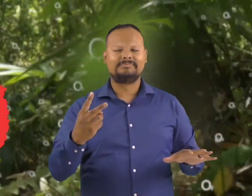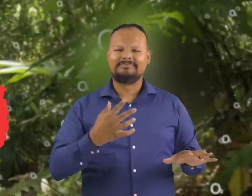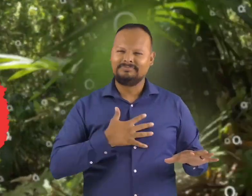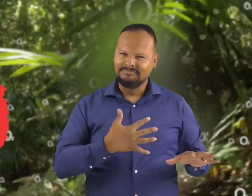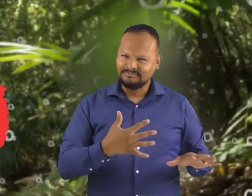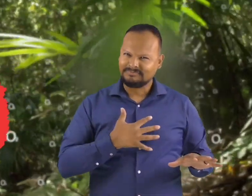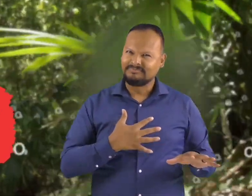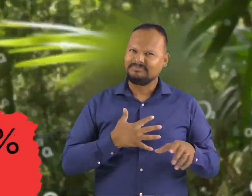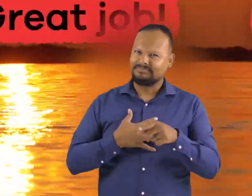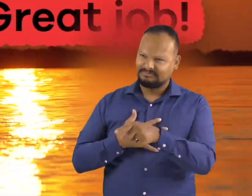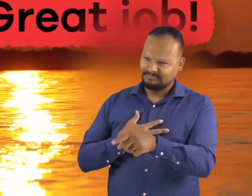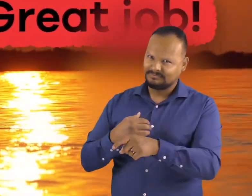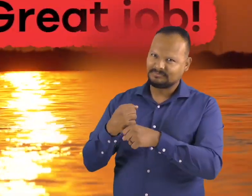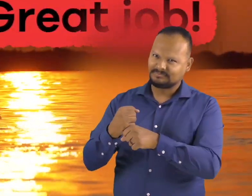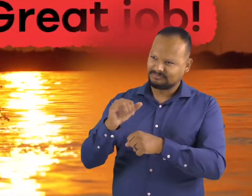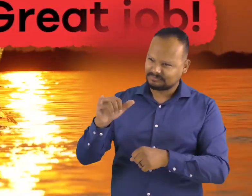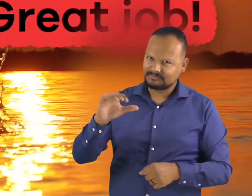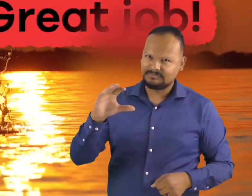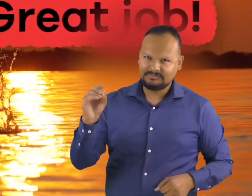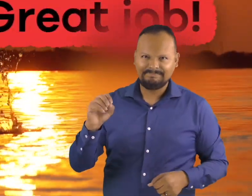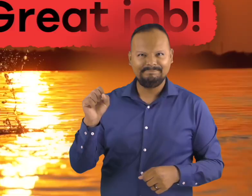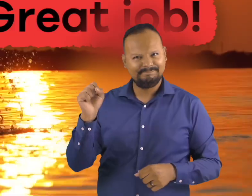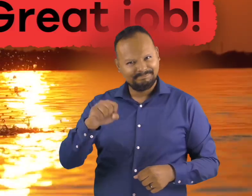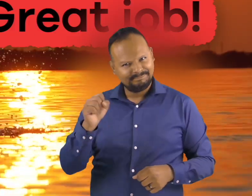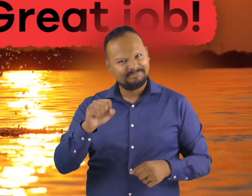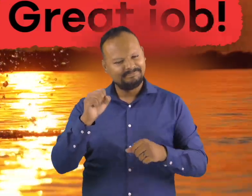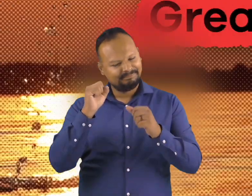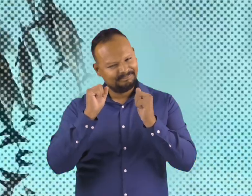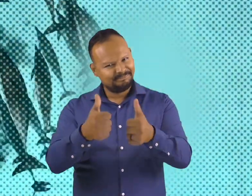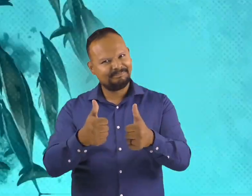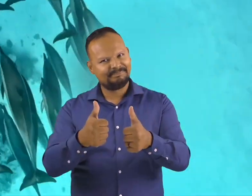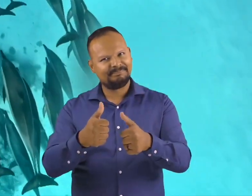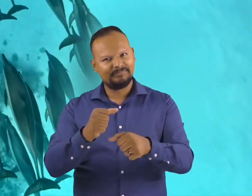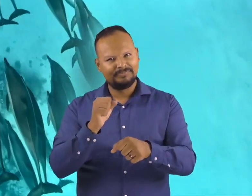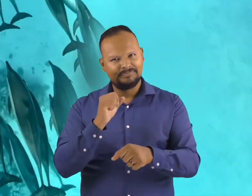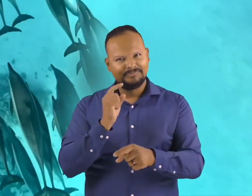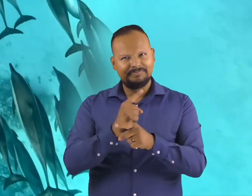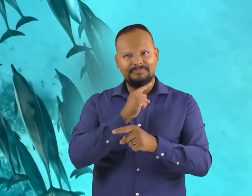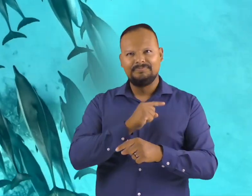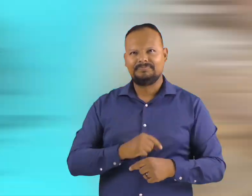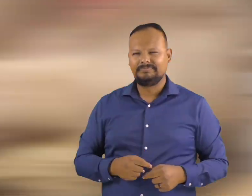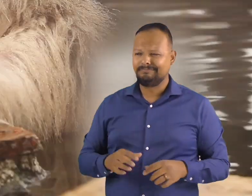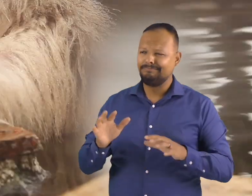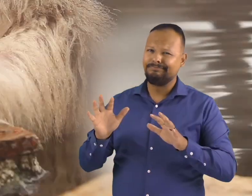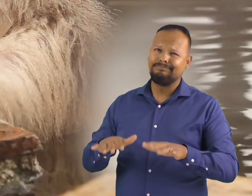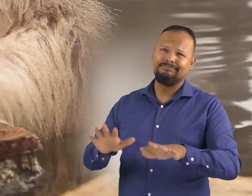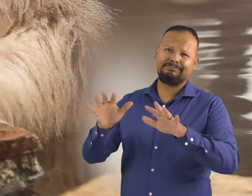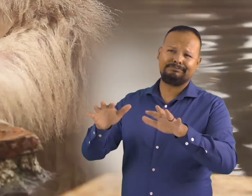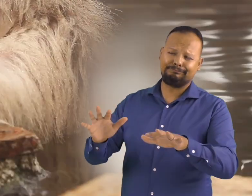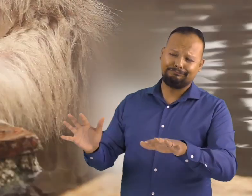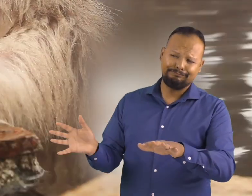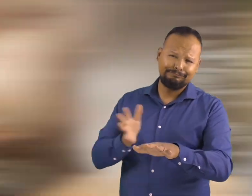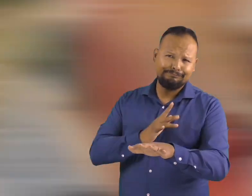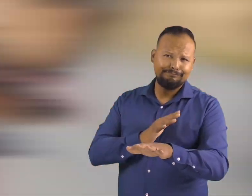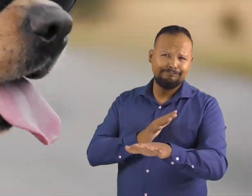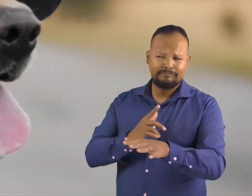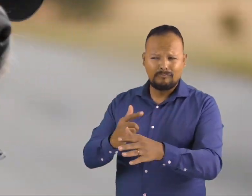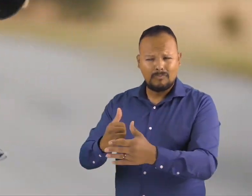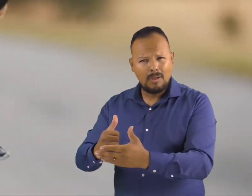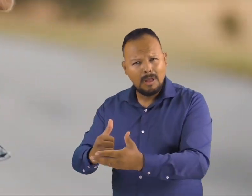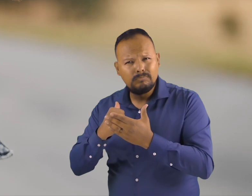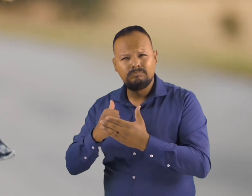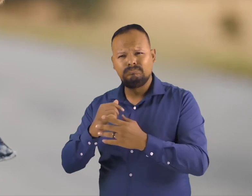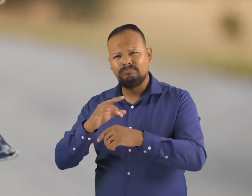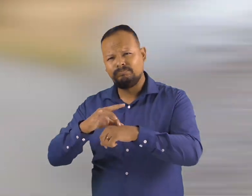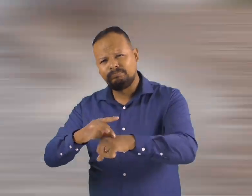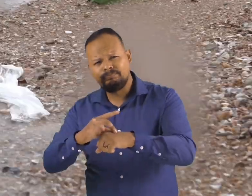Oxygen. Great job, friends! Oceans are a vital part of life on the planet Earth.